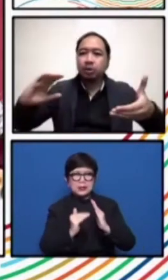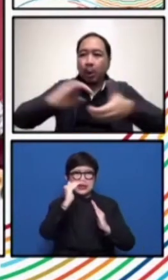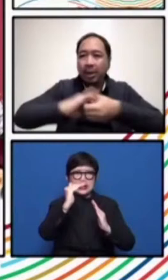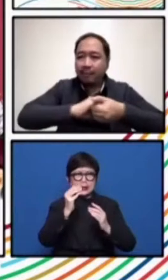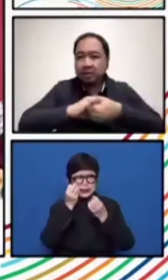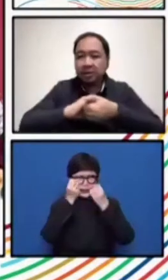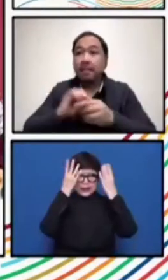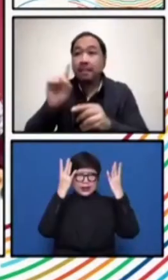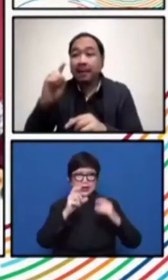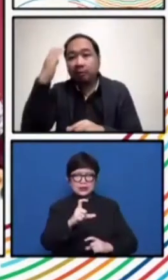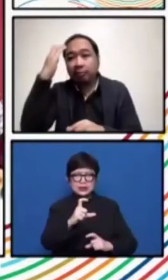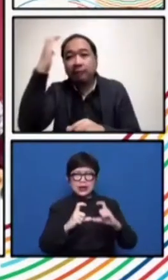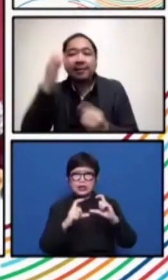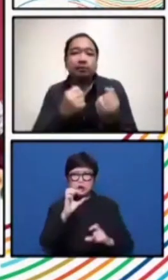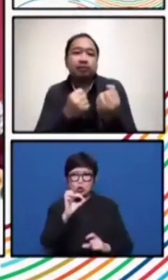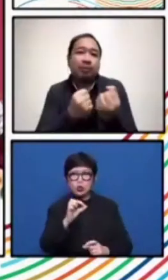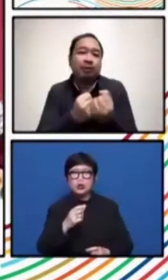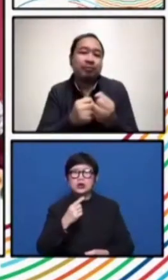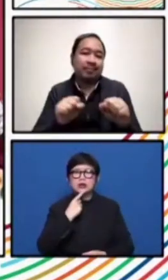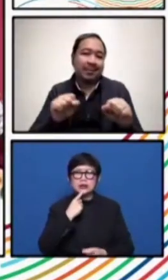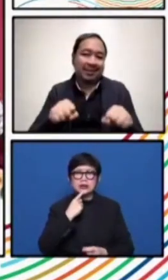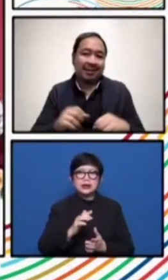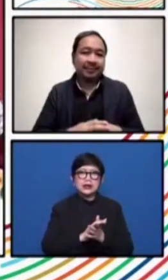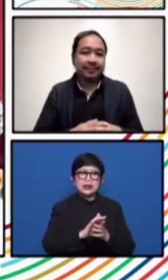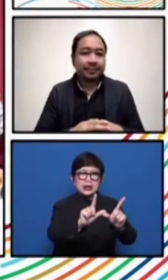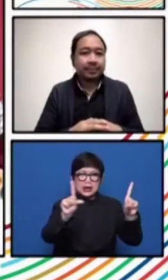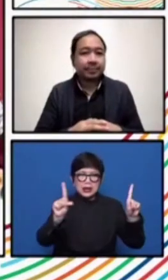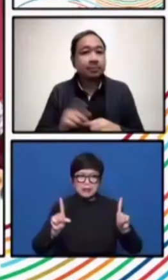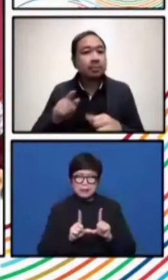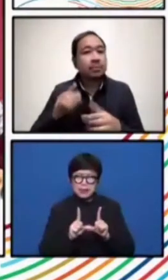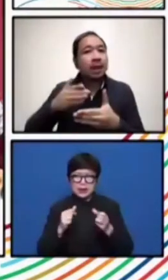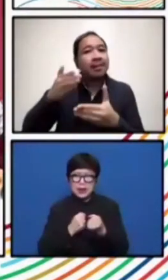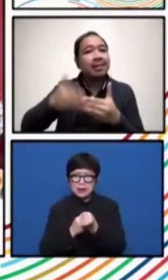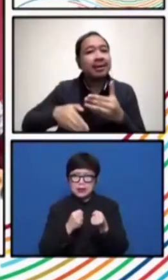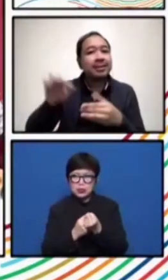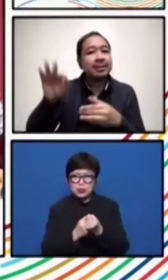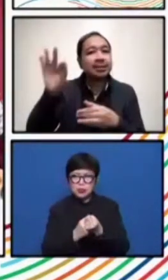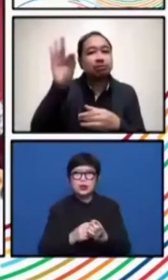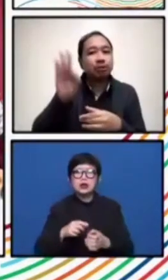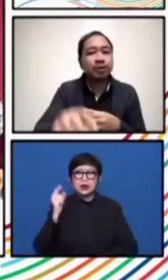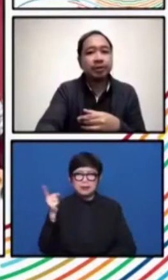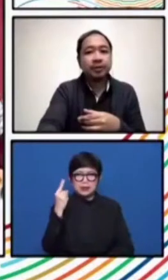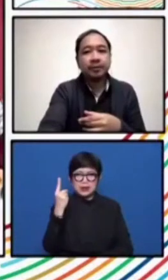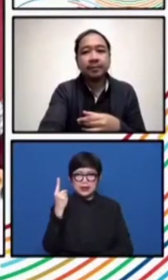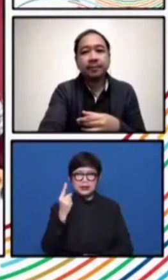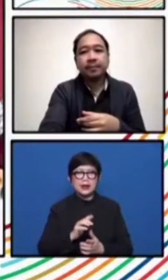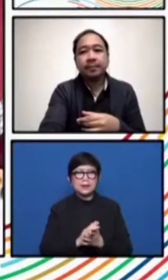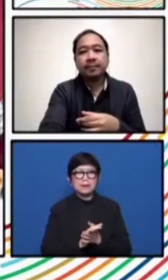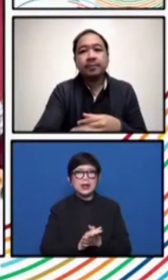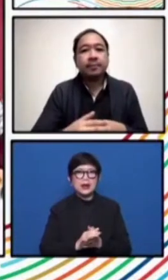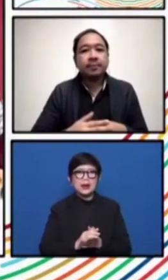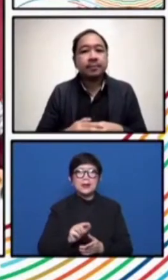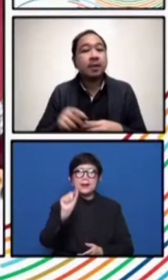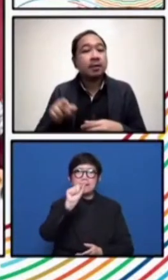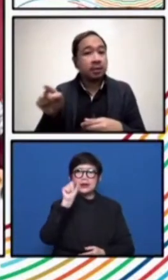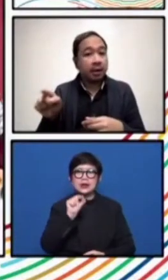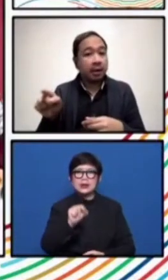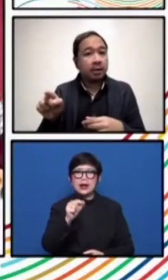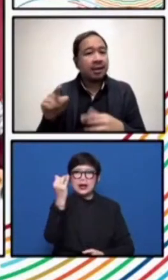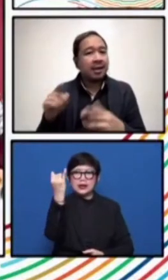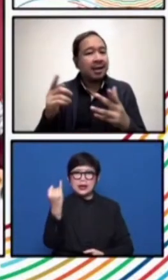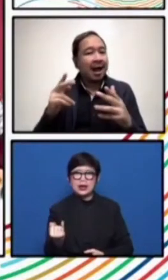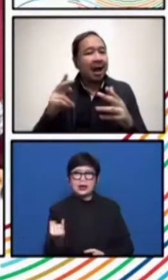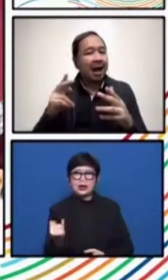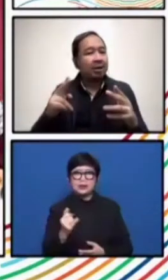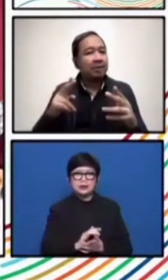governments um finally your last question Mr lung the Maracas treaty was adopted by member